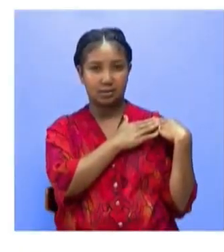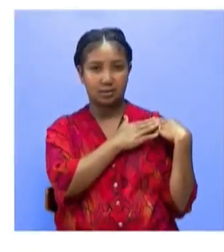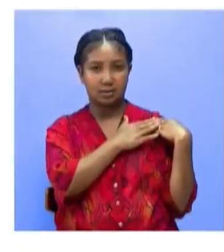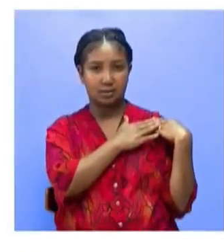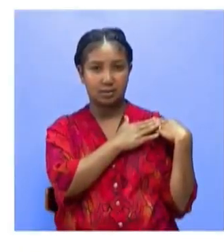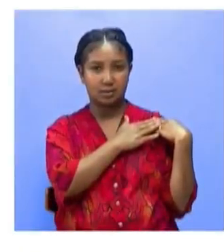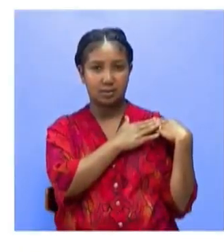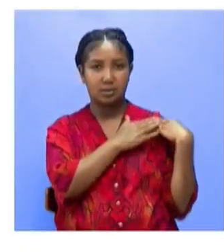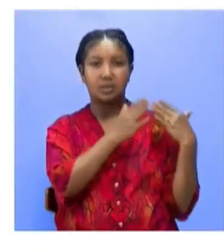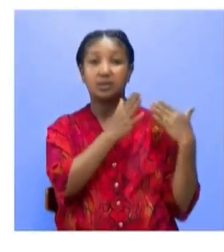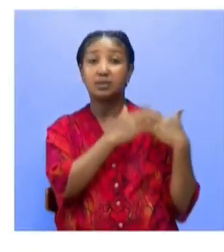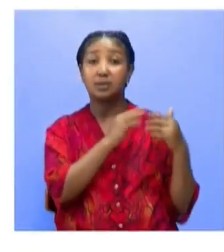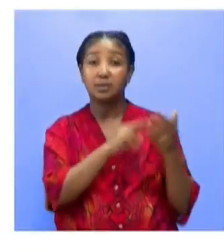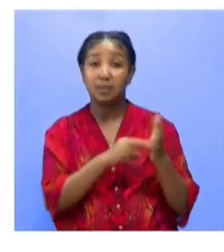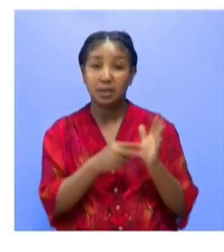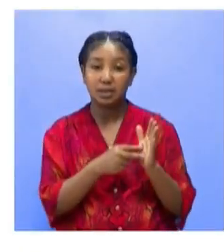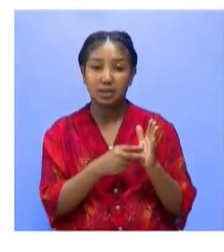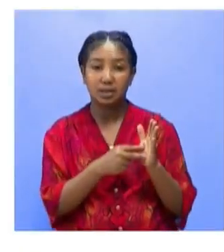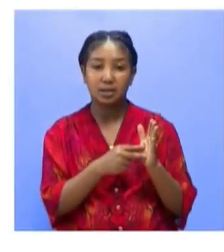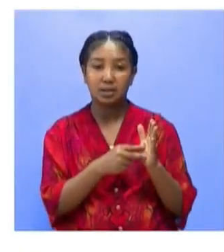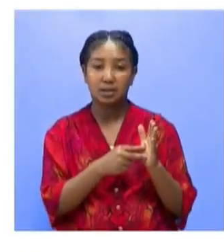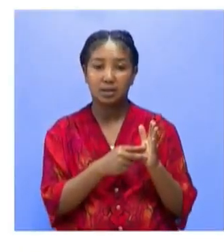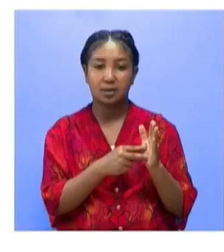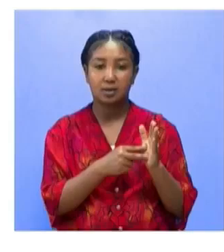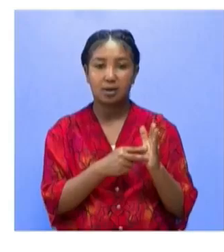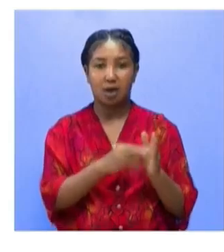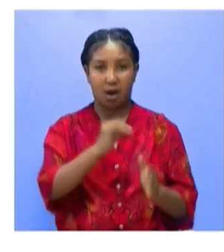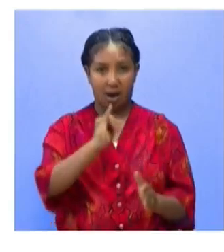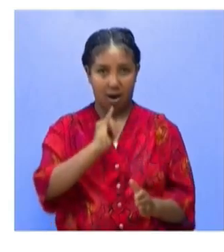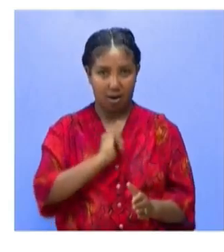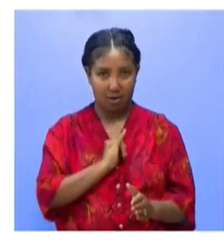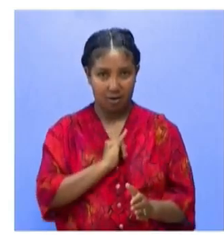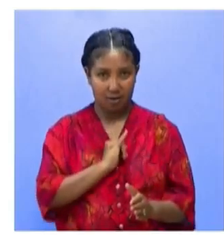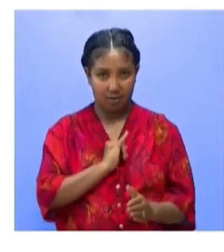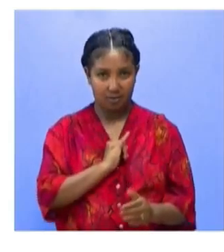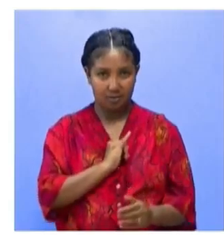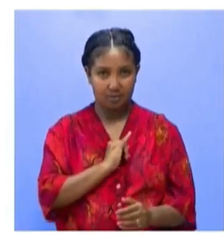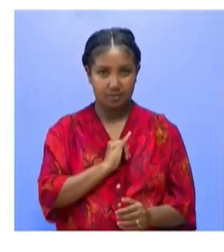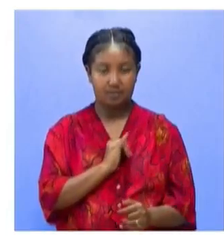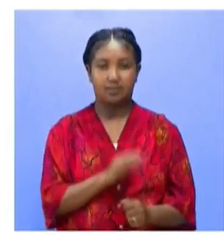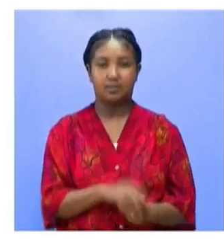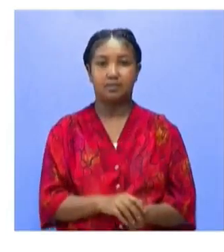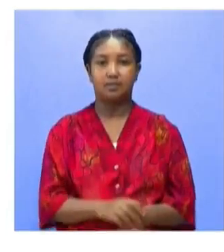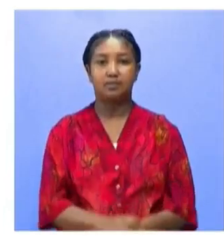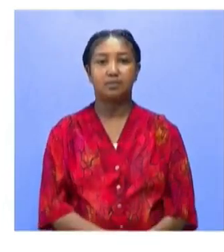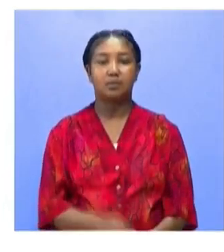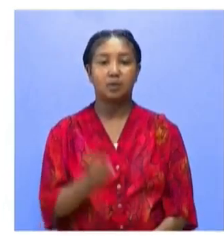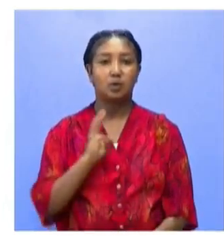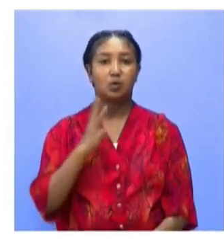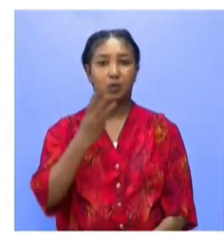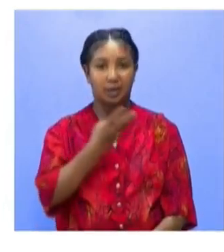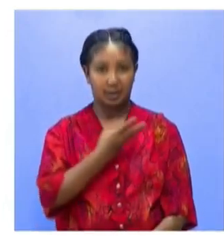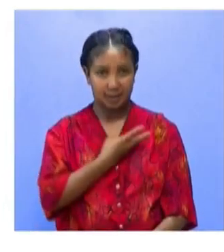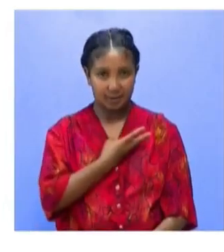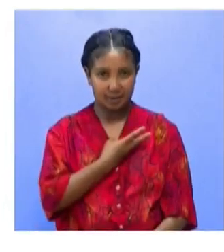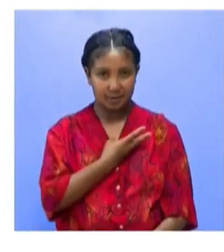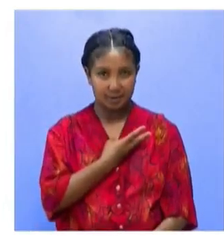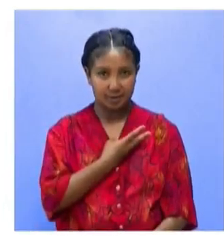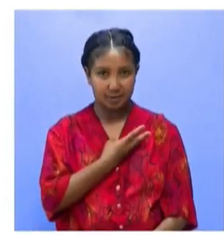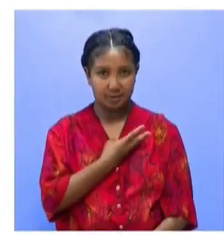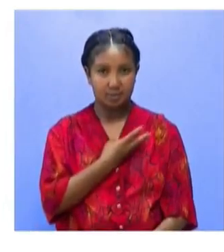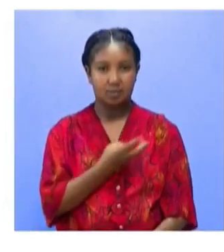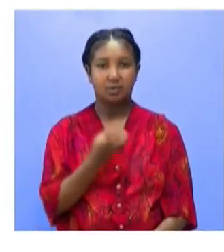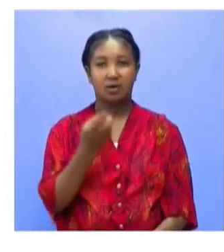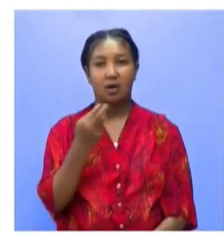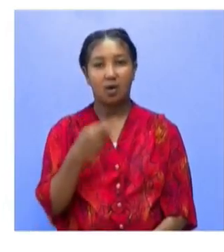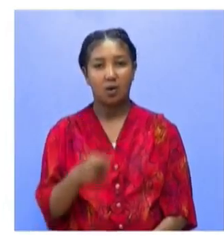means, yes, I we